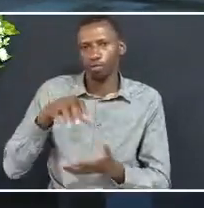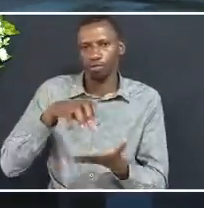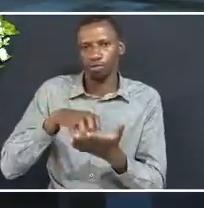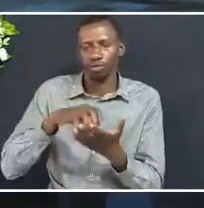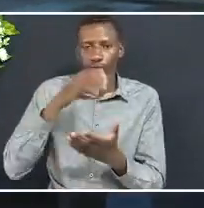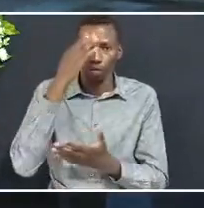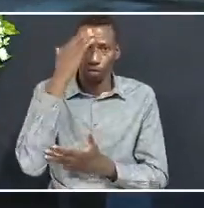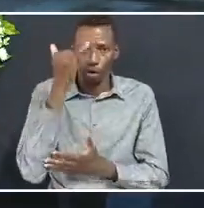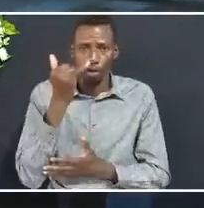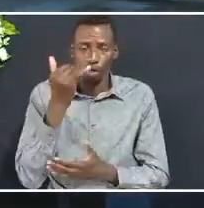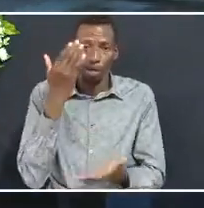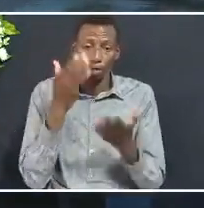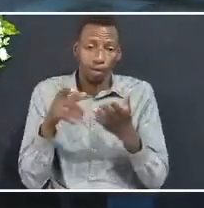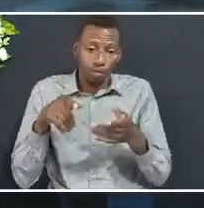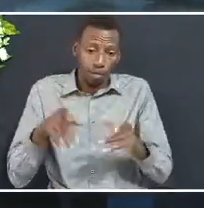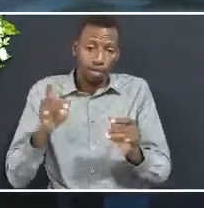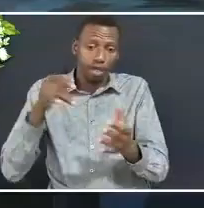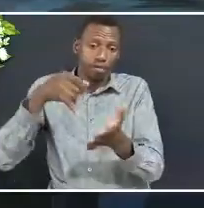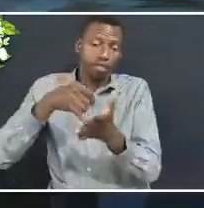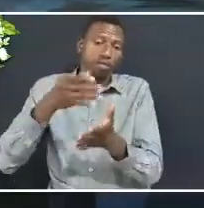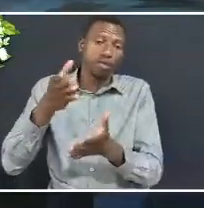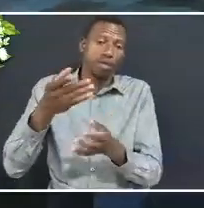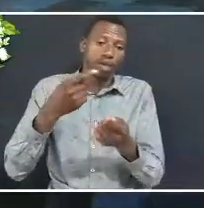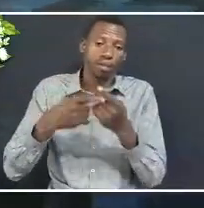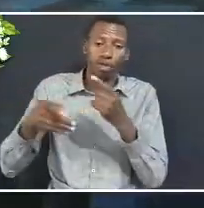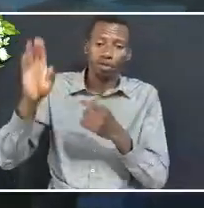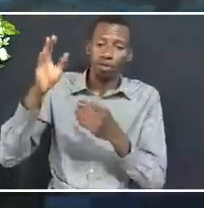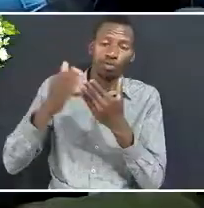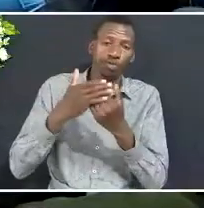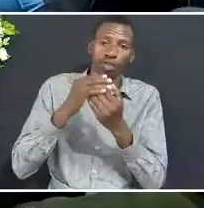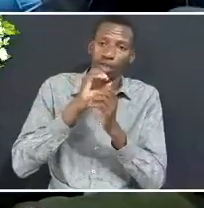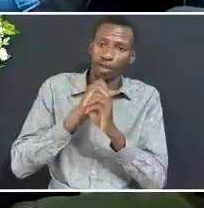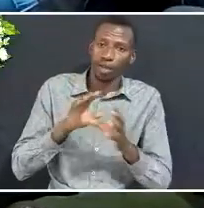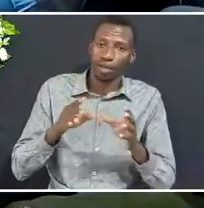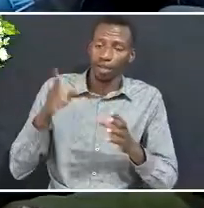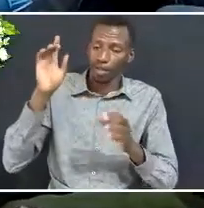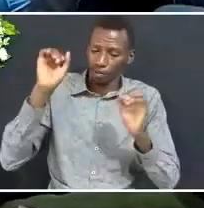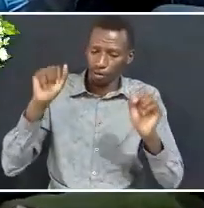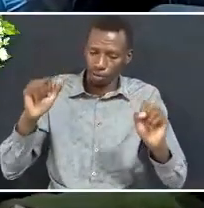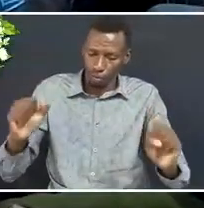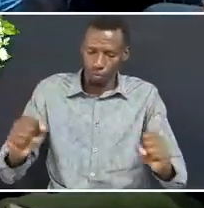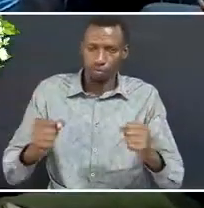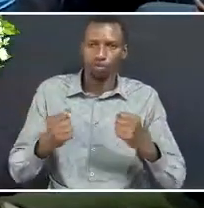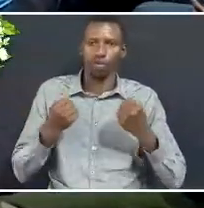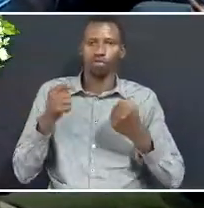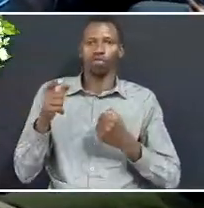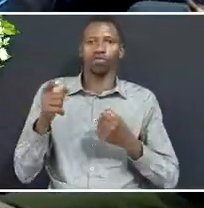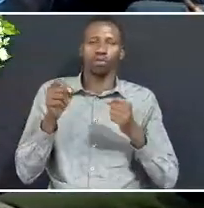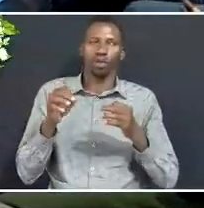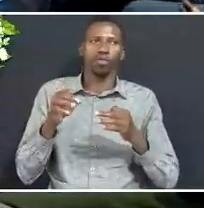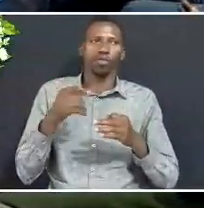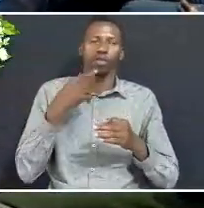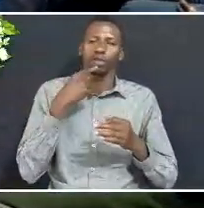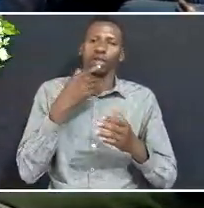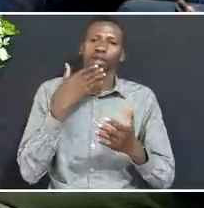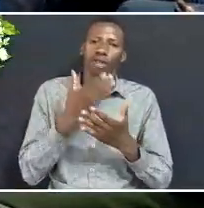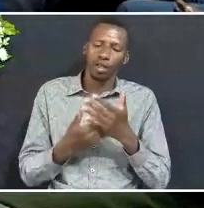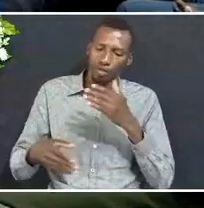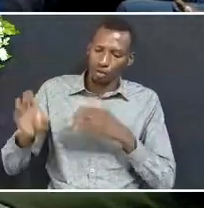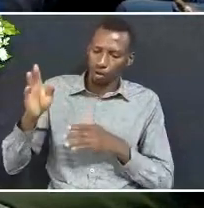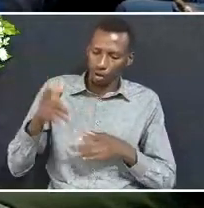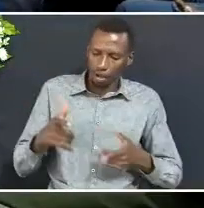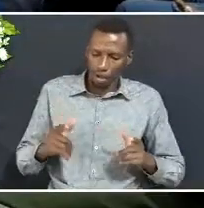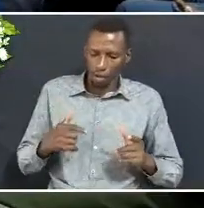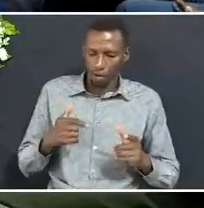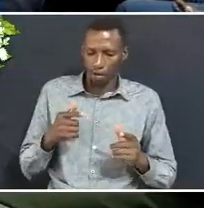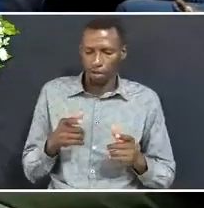after all, you may have contributed, but God that doesn't care. He can save you if you are content and tell him, God, thank you for allowing this to happen. So